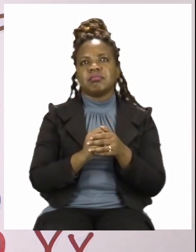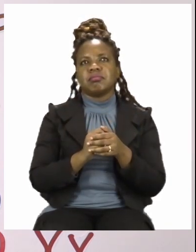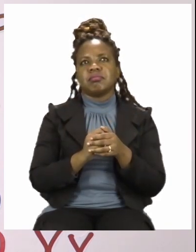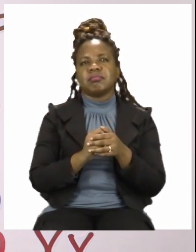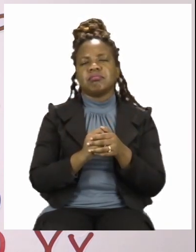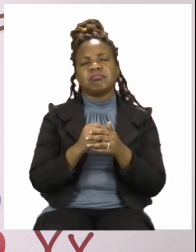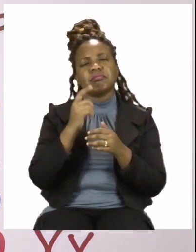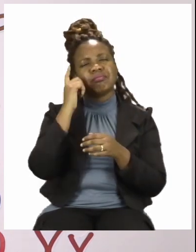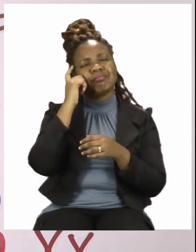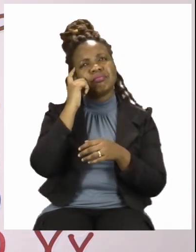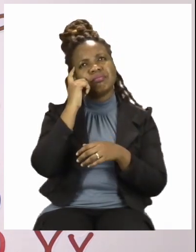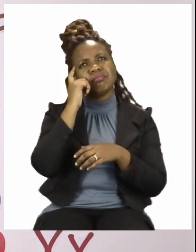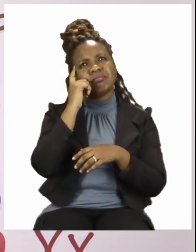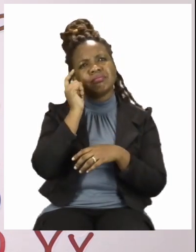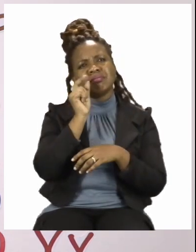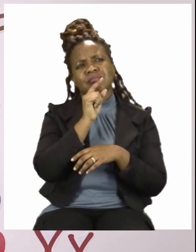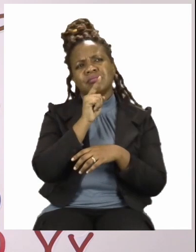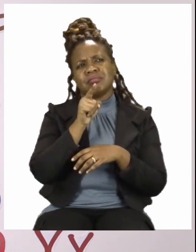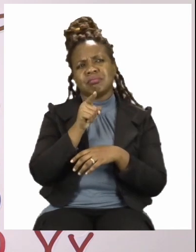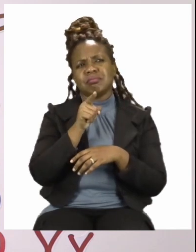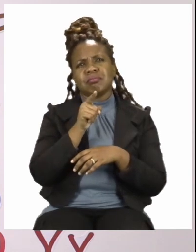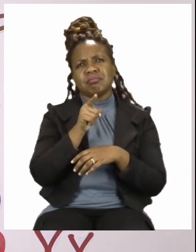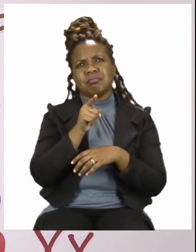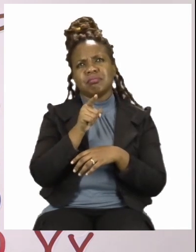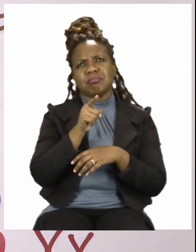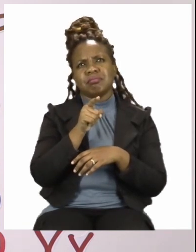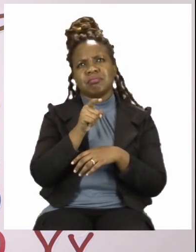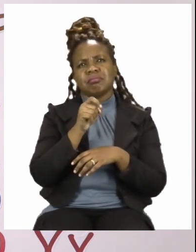I think this is the word